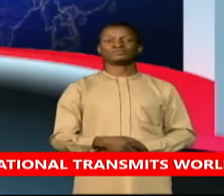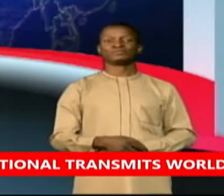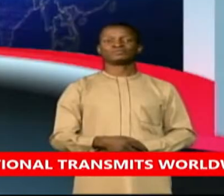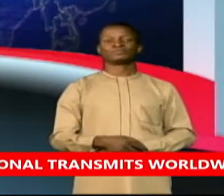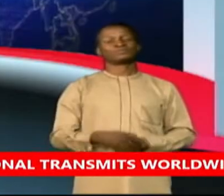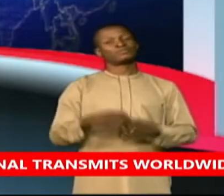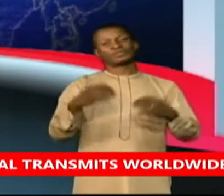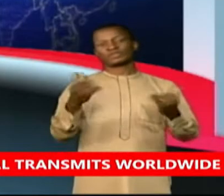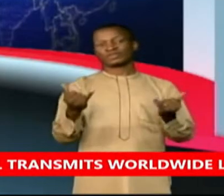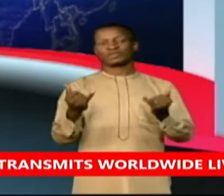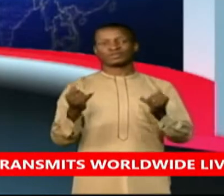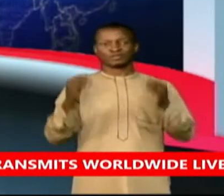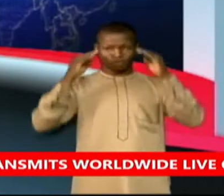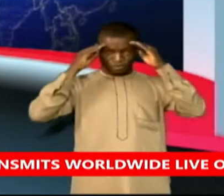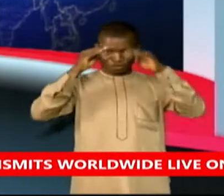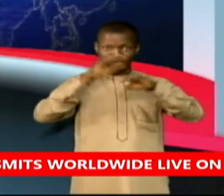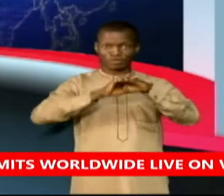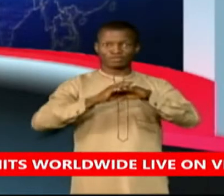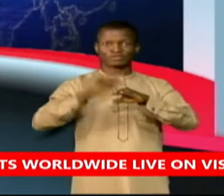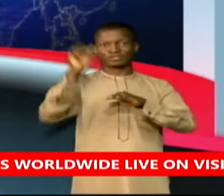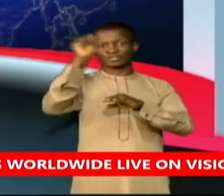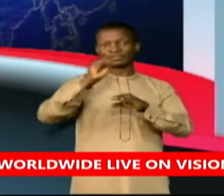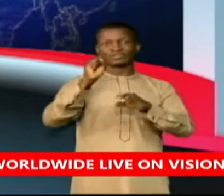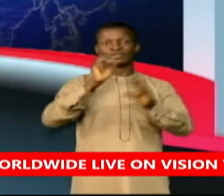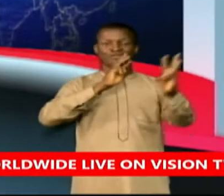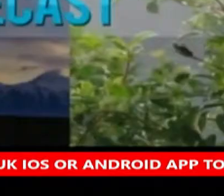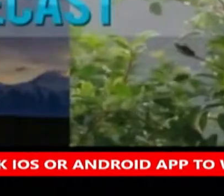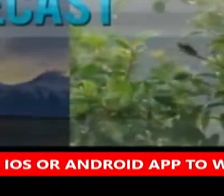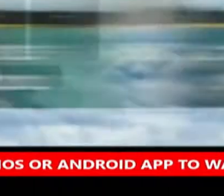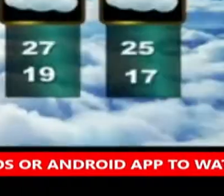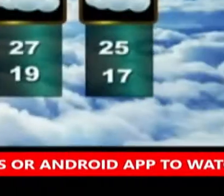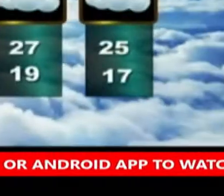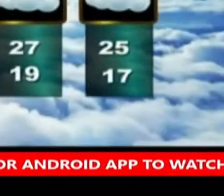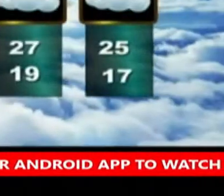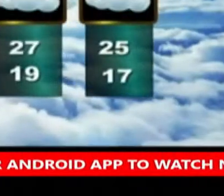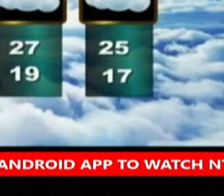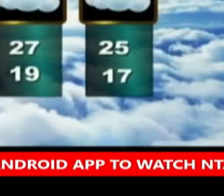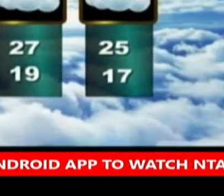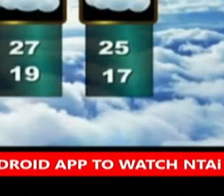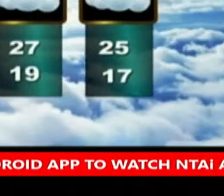Let's now take a look at Saturday's weather prospects for cities and other parts of the